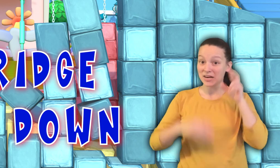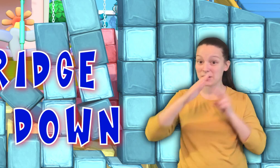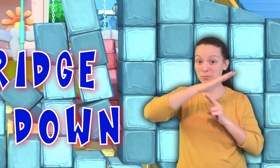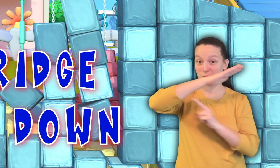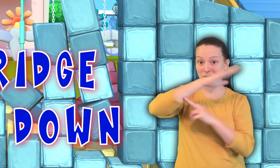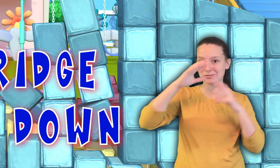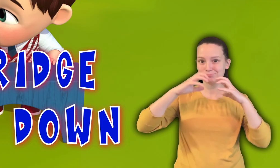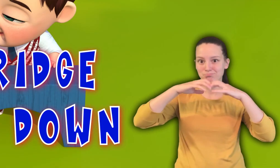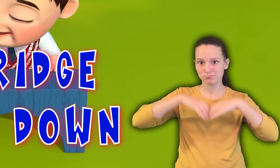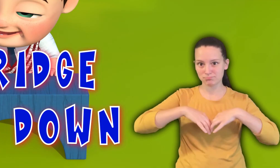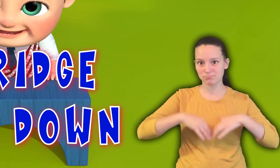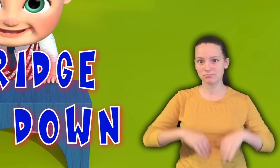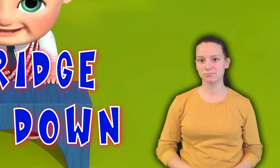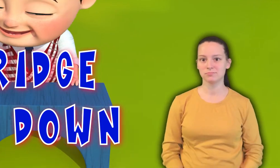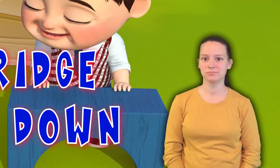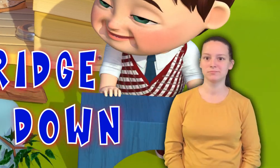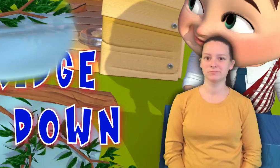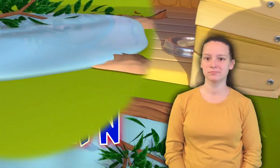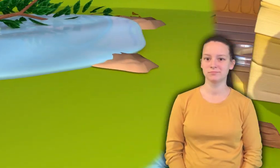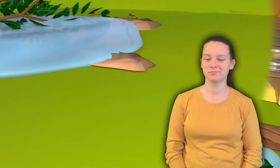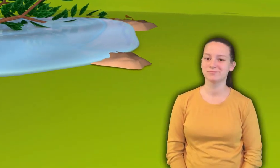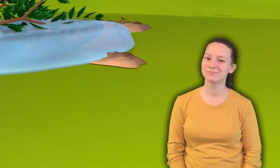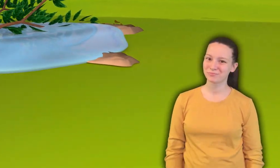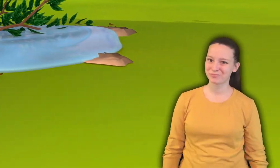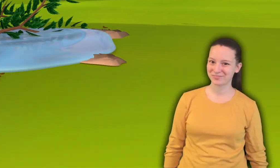London Bridge is falling down.